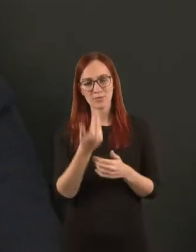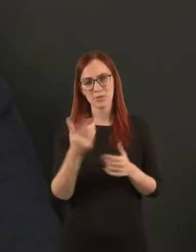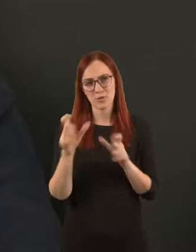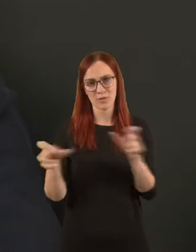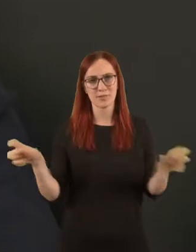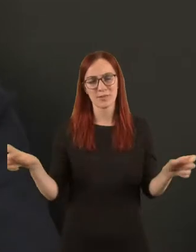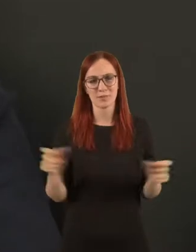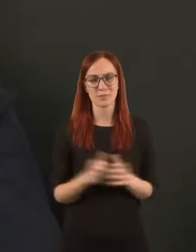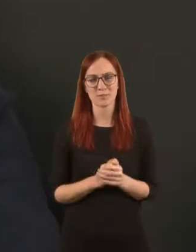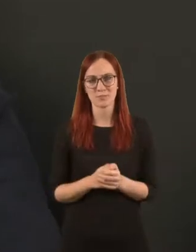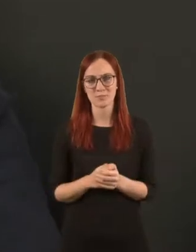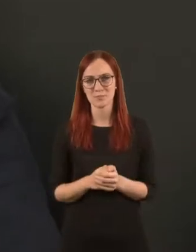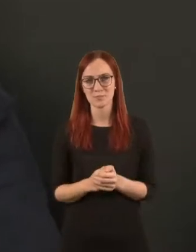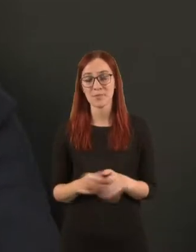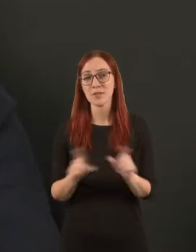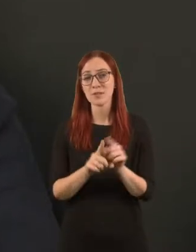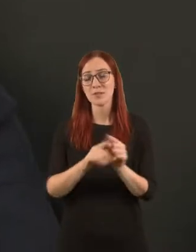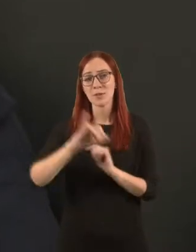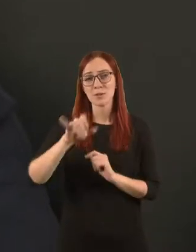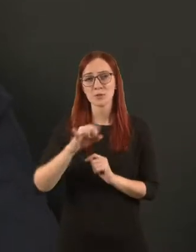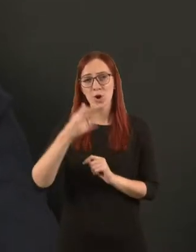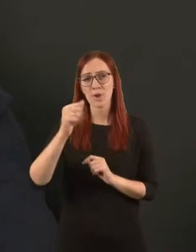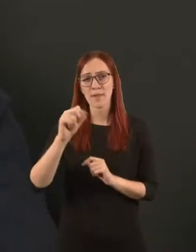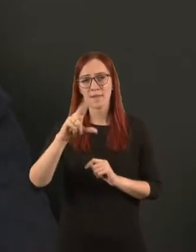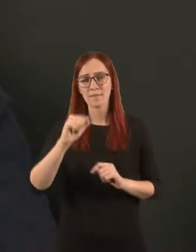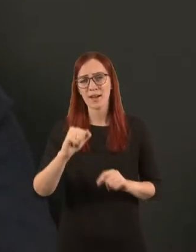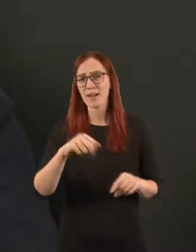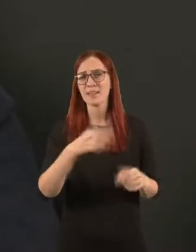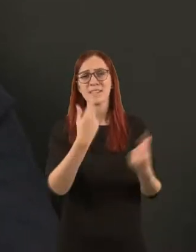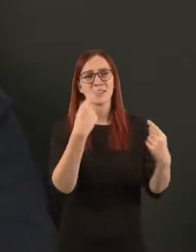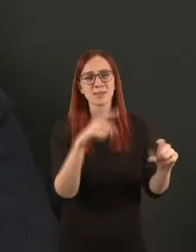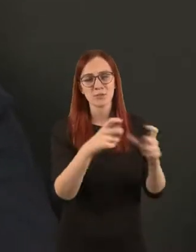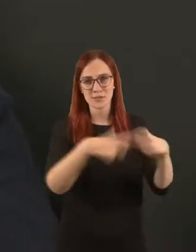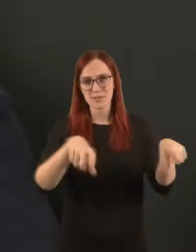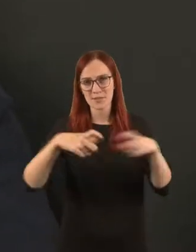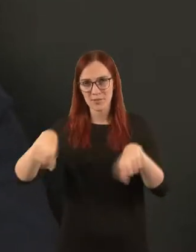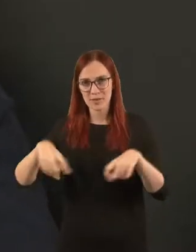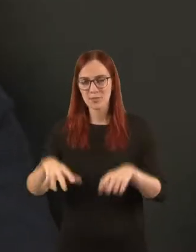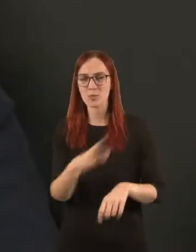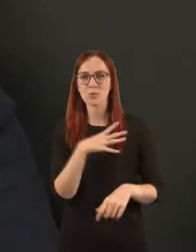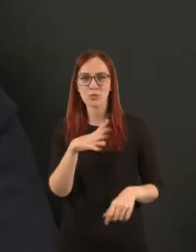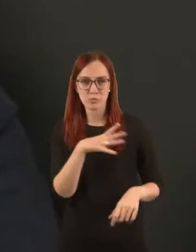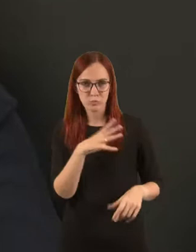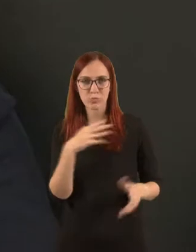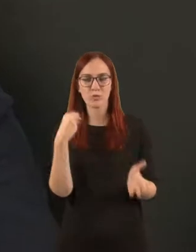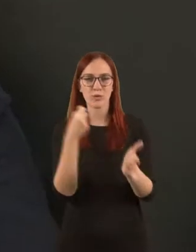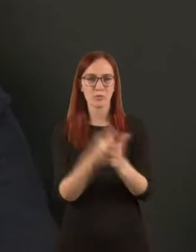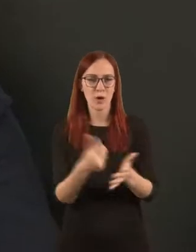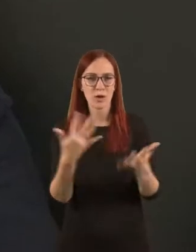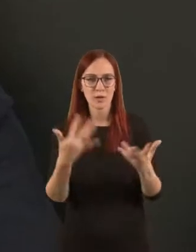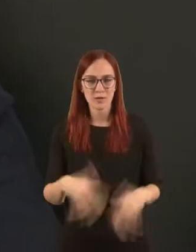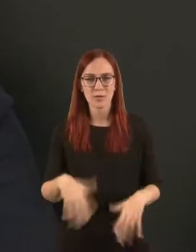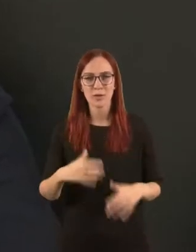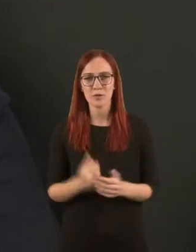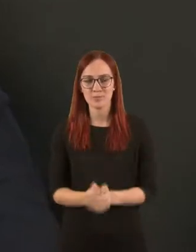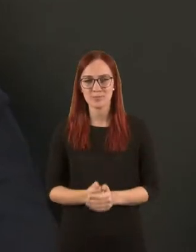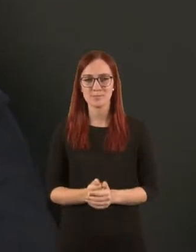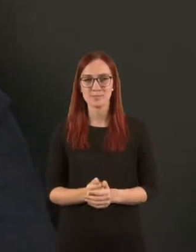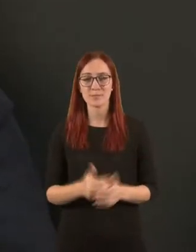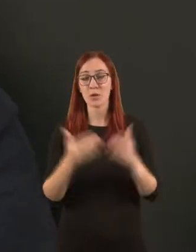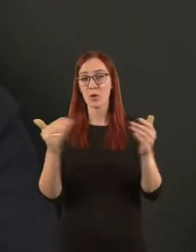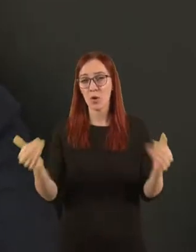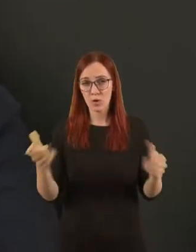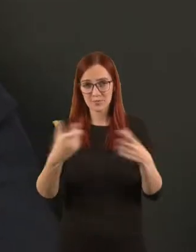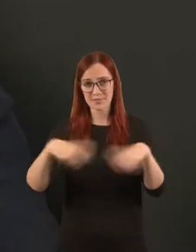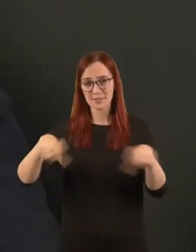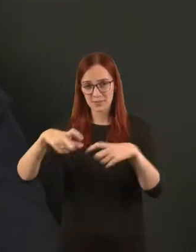And let's be open and frank. In Jonava or any other municipality which